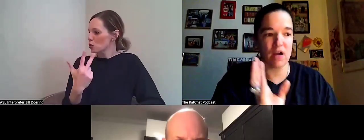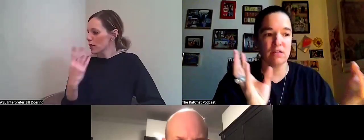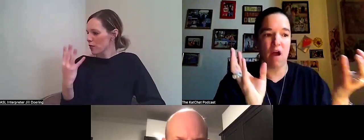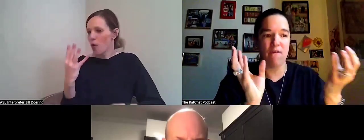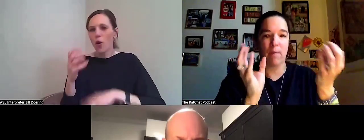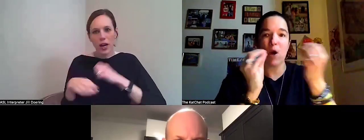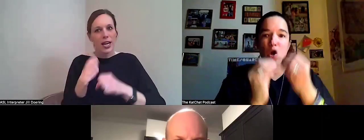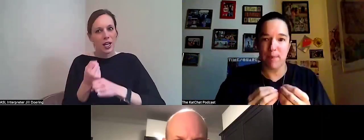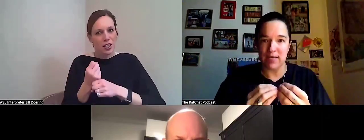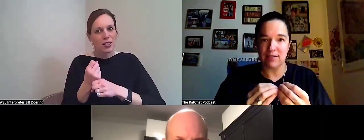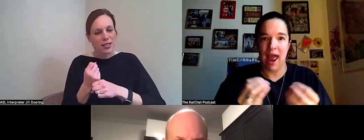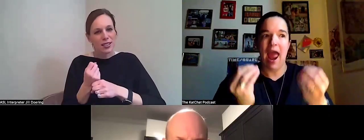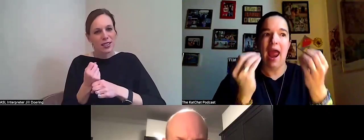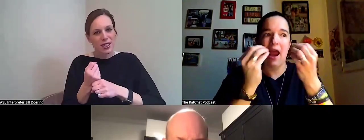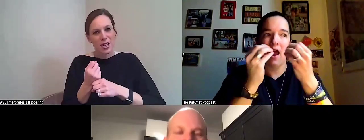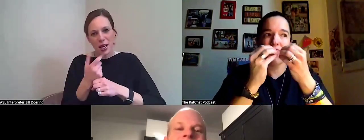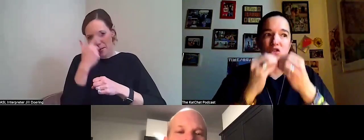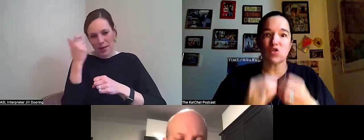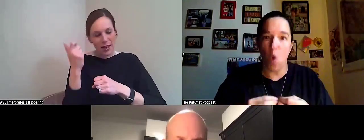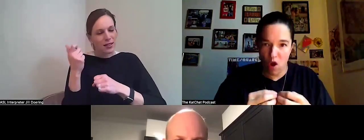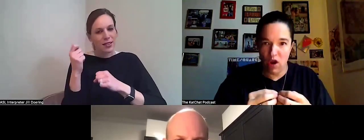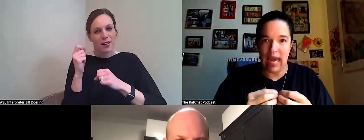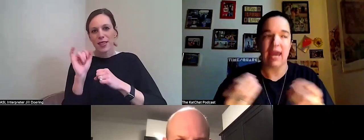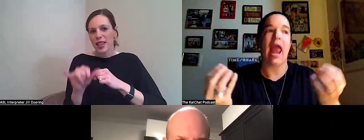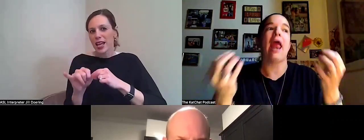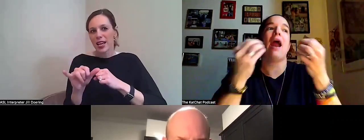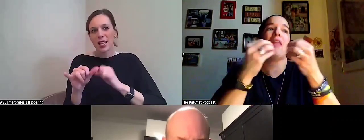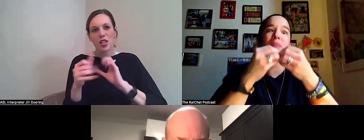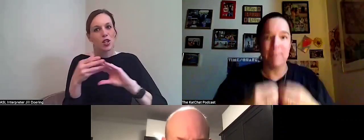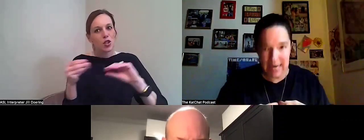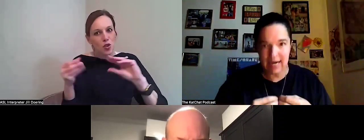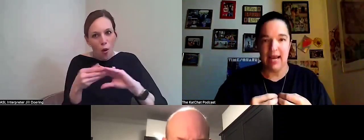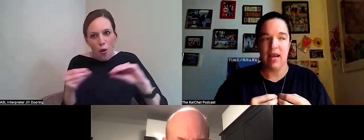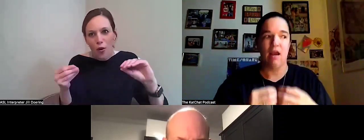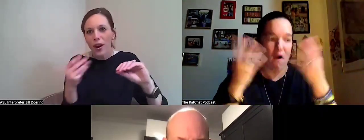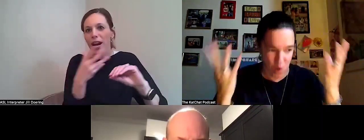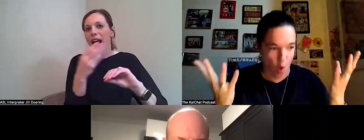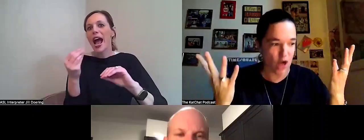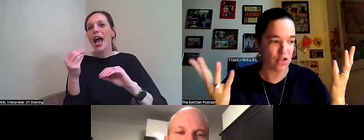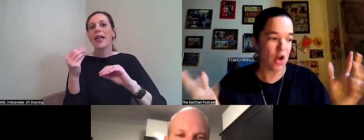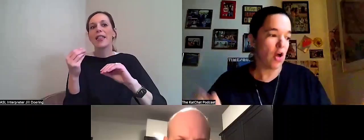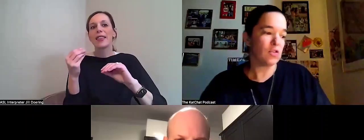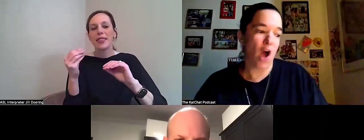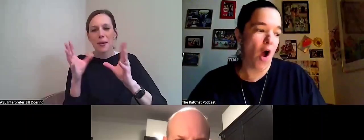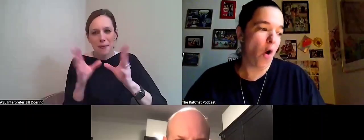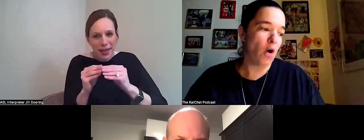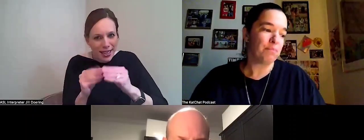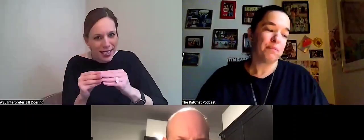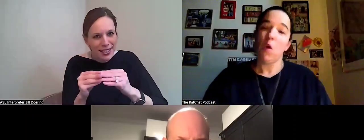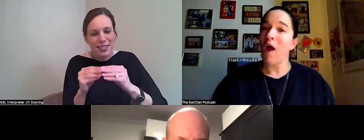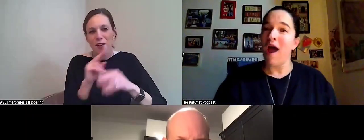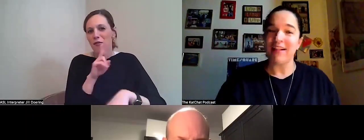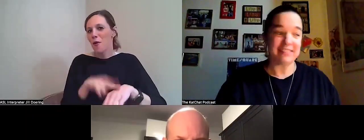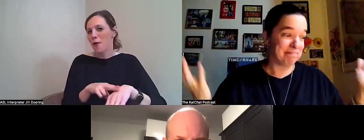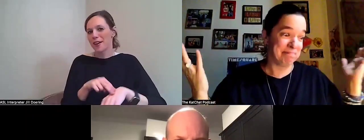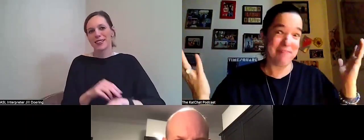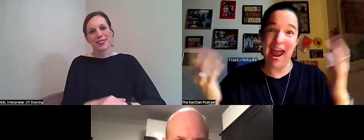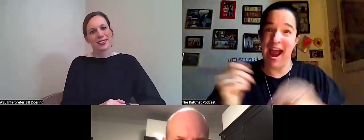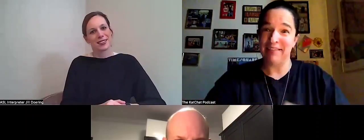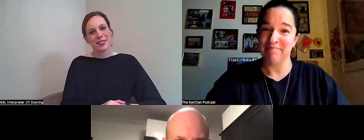3 or 4 years because of the purpose and the story and the meaning, of course. So,